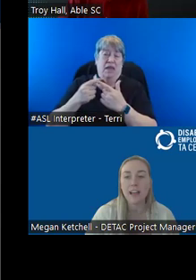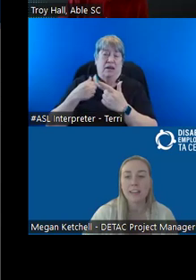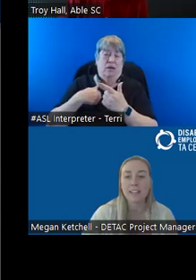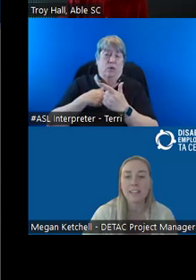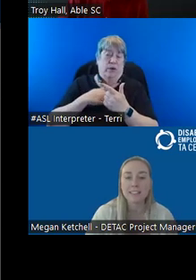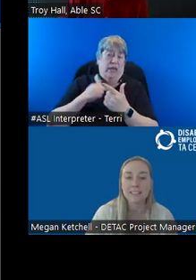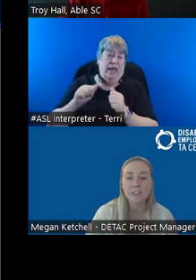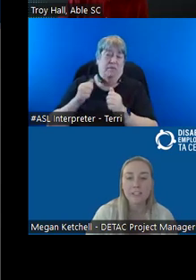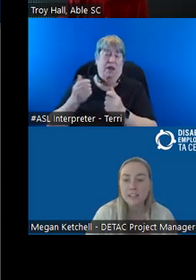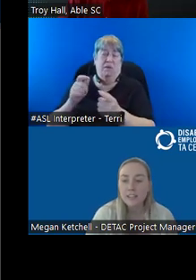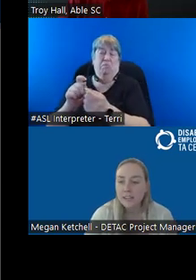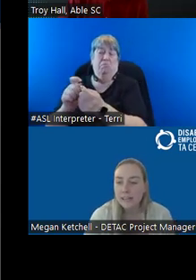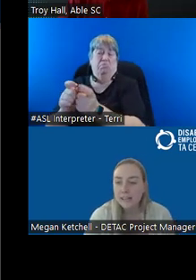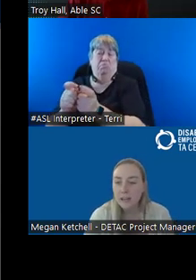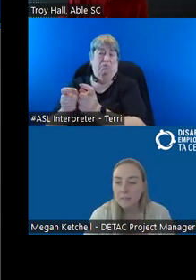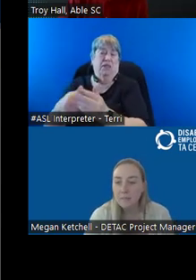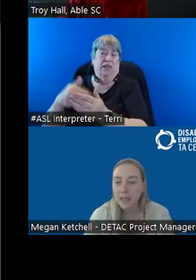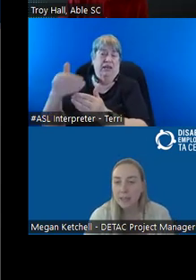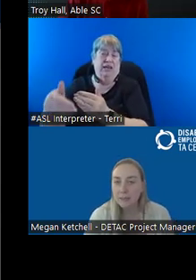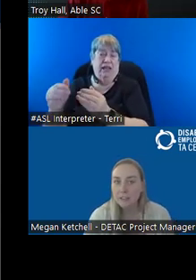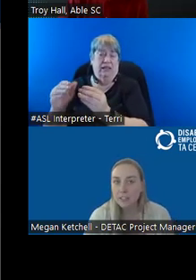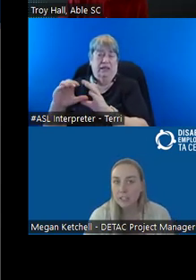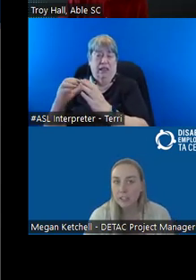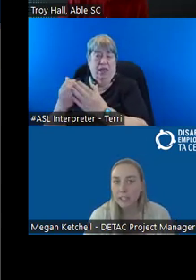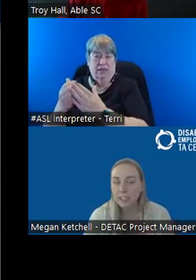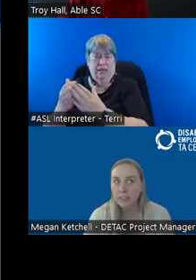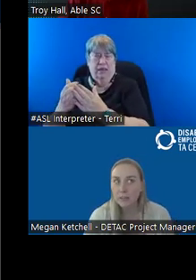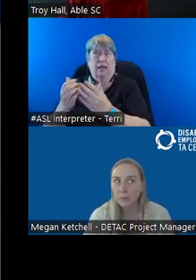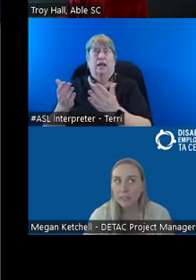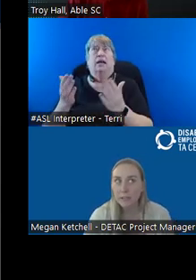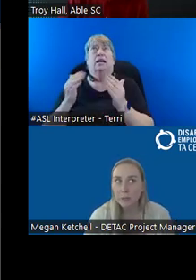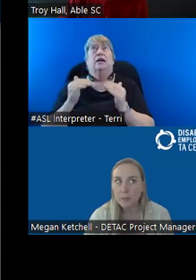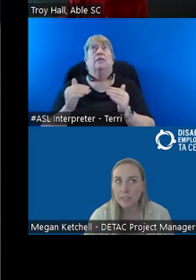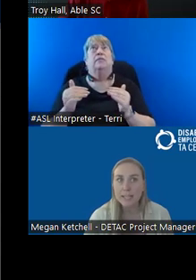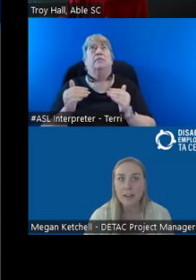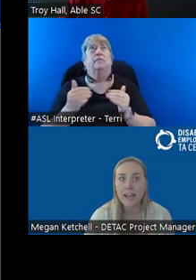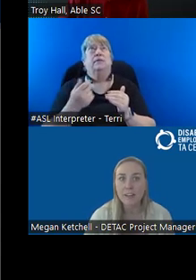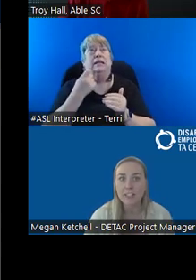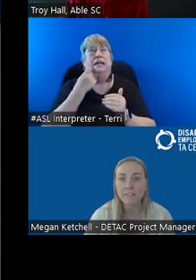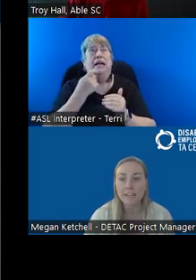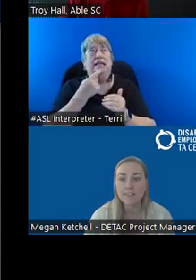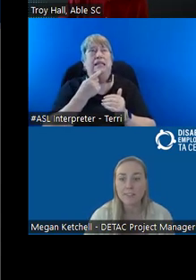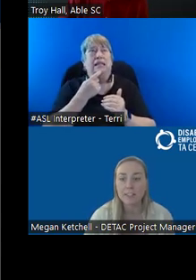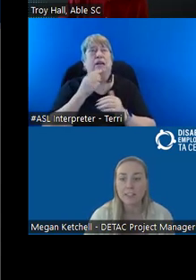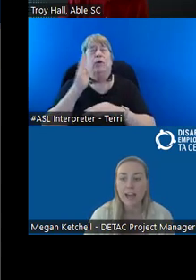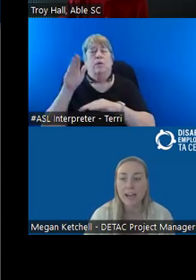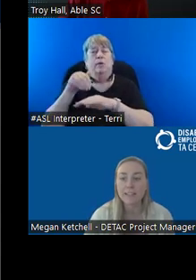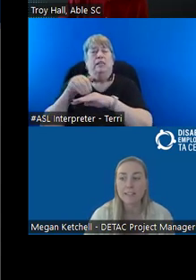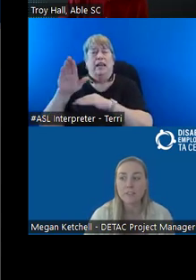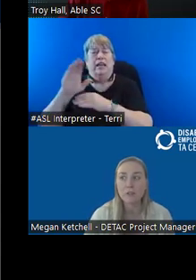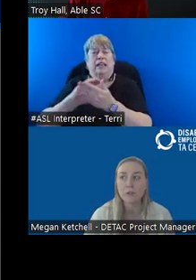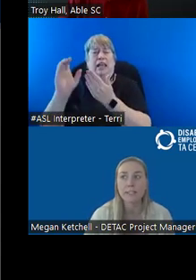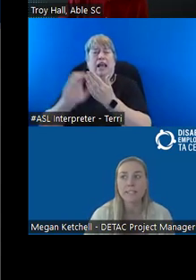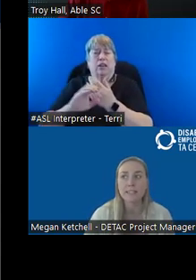details ahead of the next session. And I mentioned earlier, we will be sending out the calendar invites for